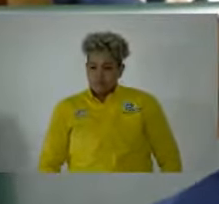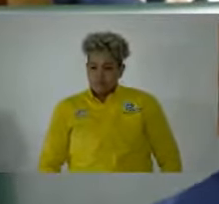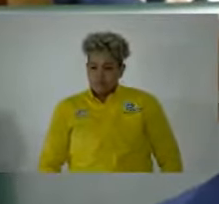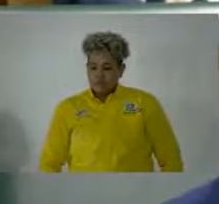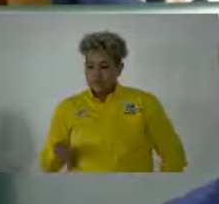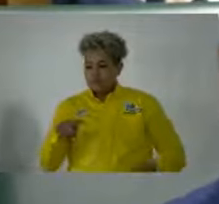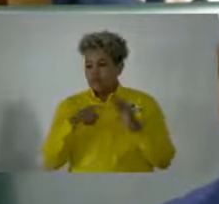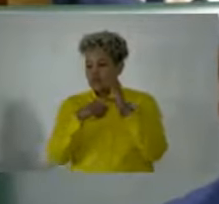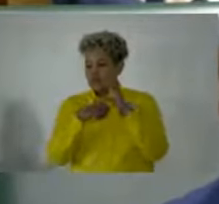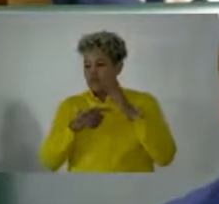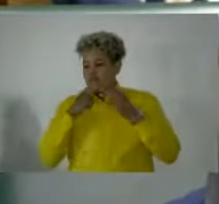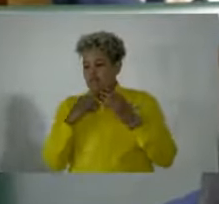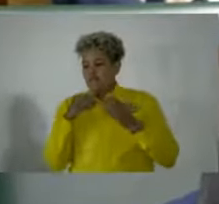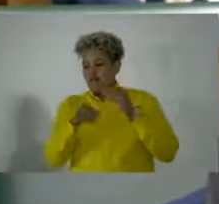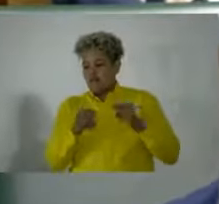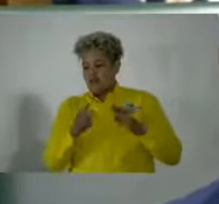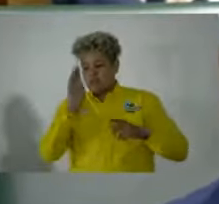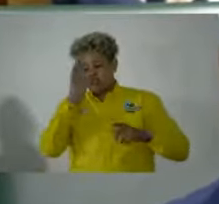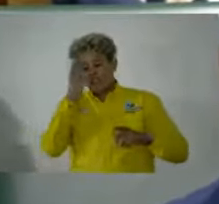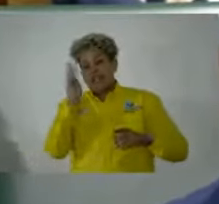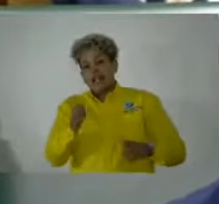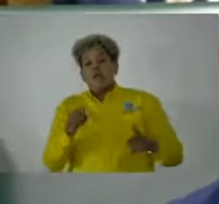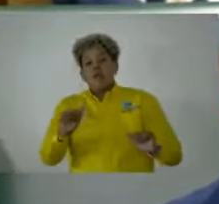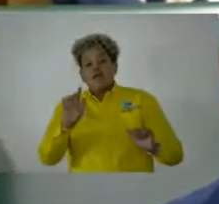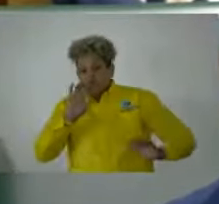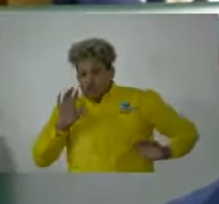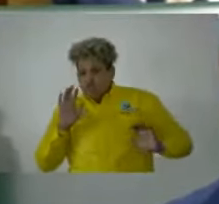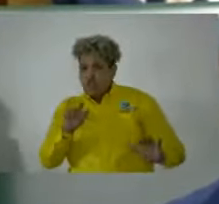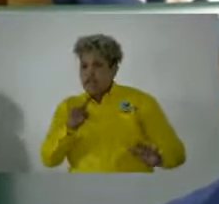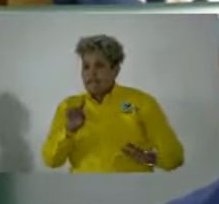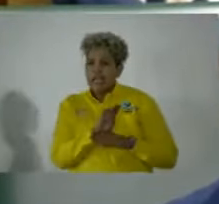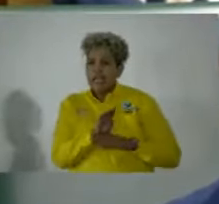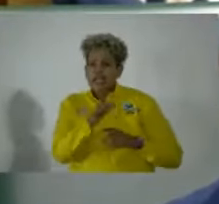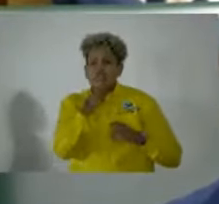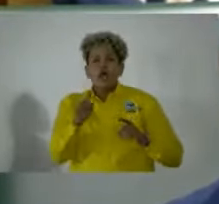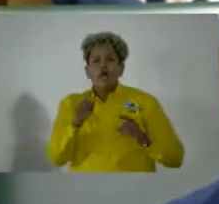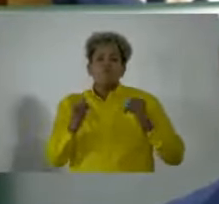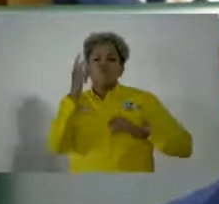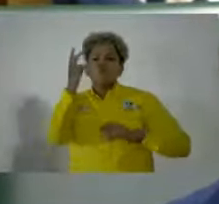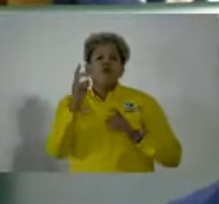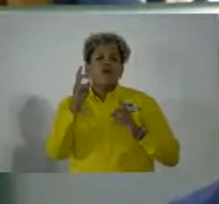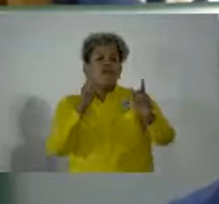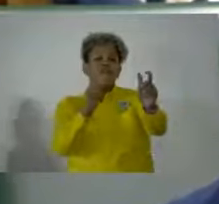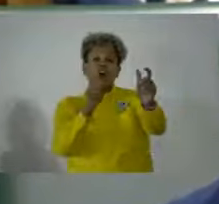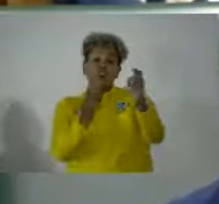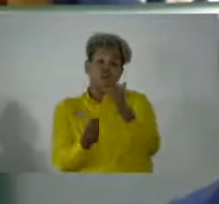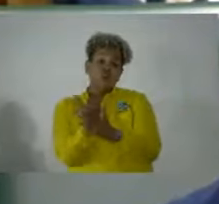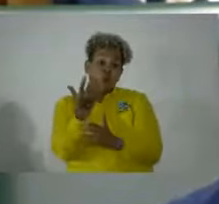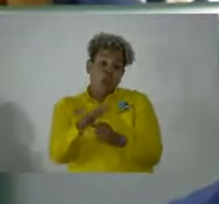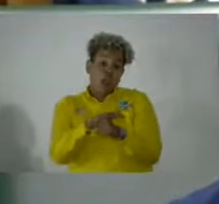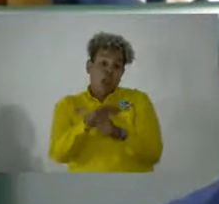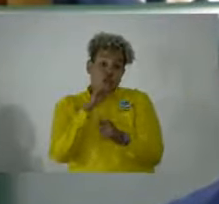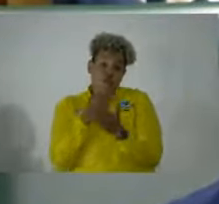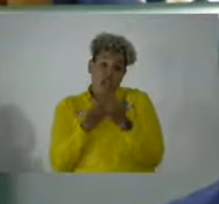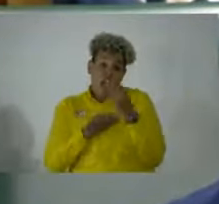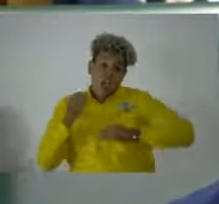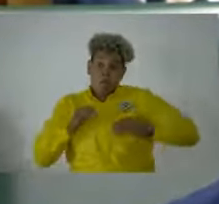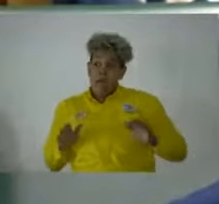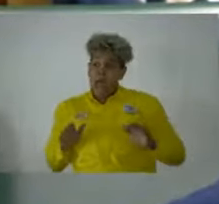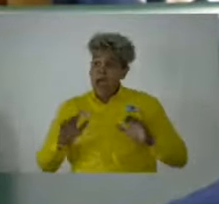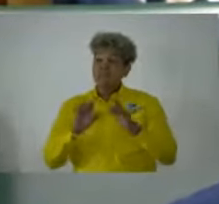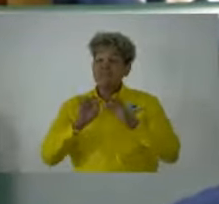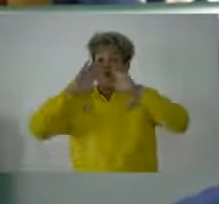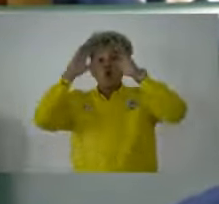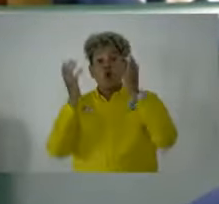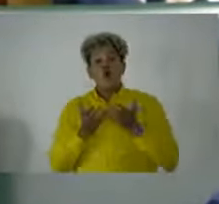This requires the funding and deliberate effort to drive these industries, which are two of the fastest growing areas of economic activity